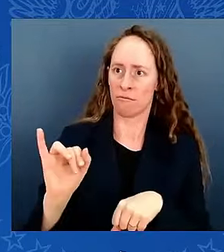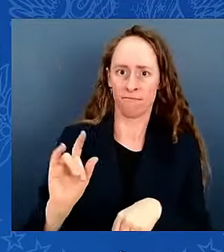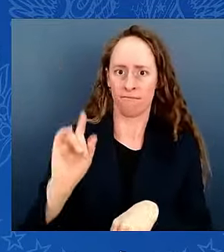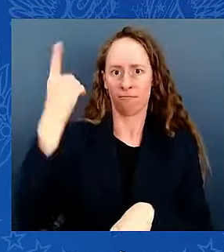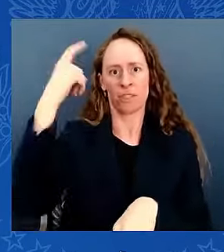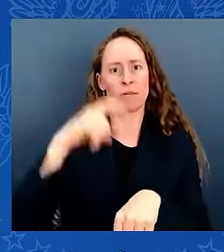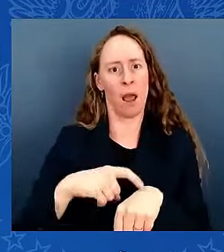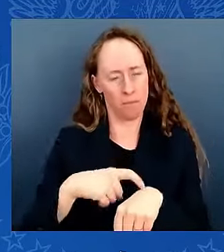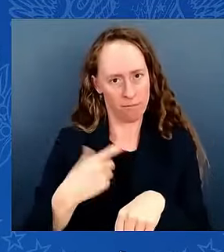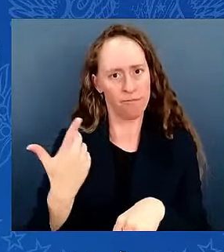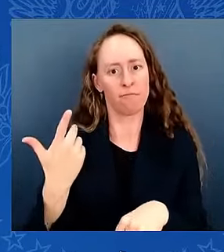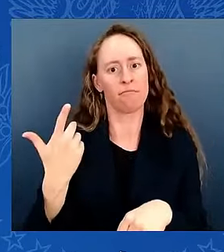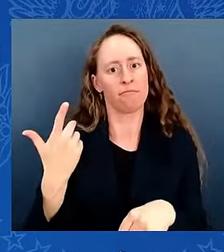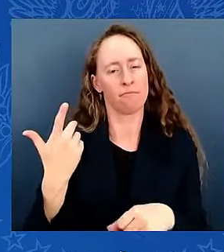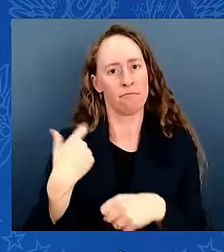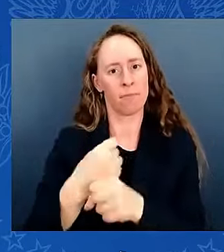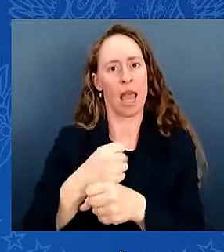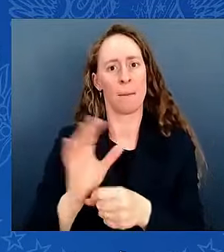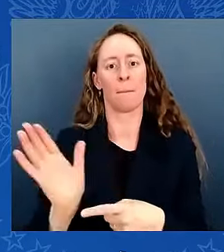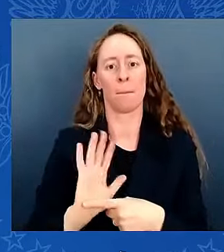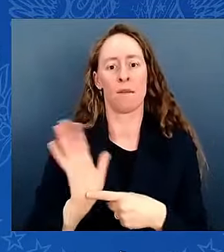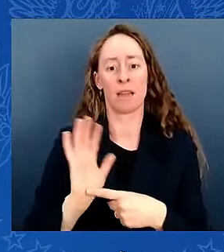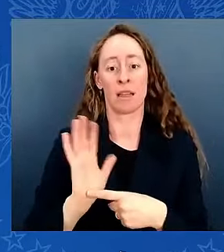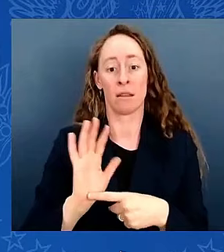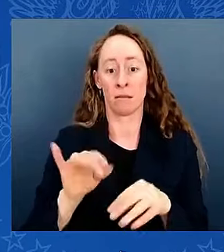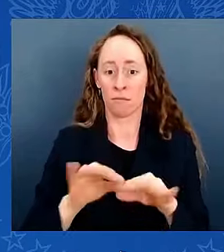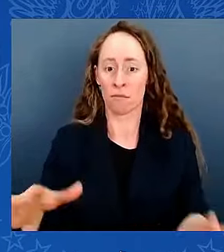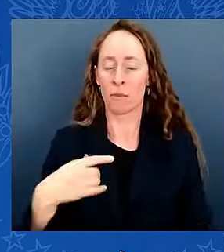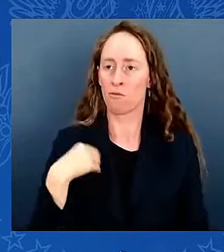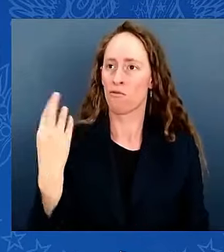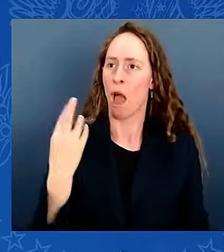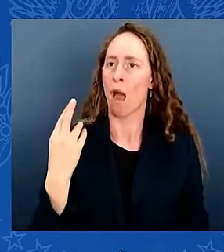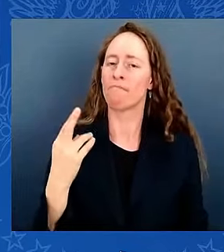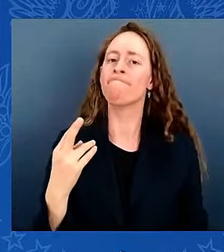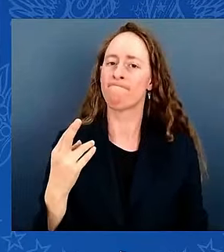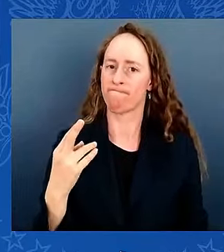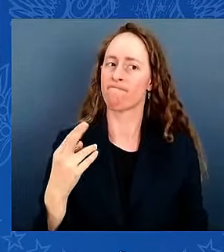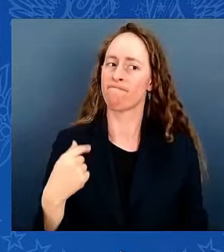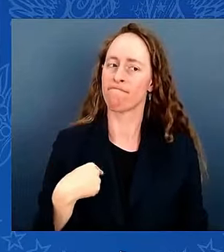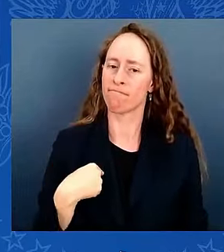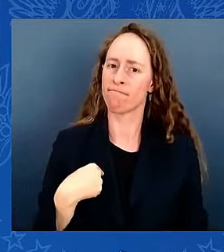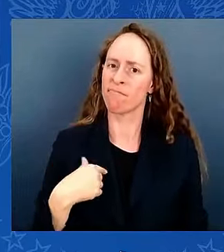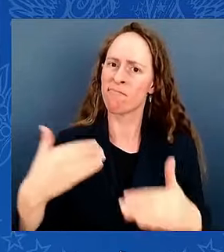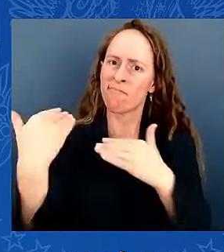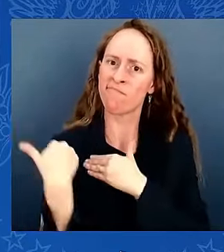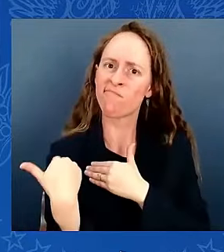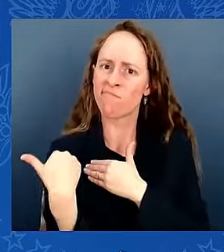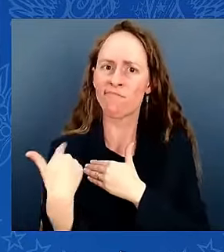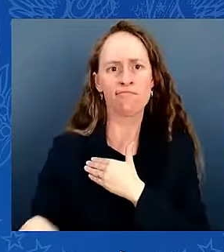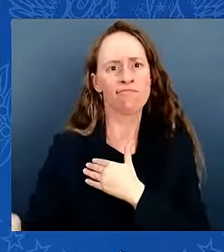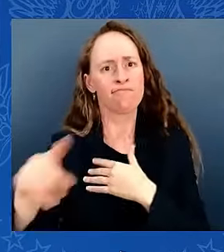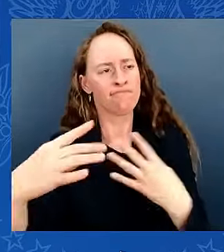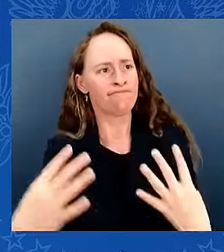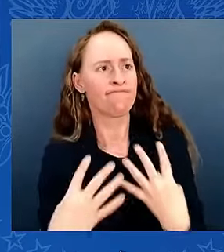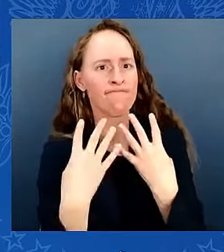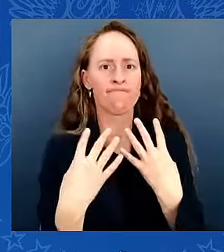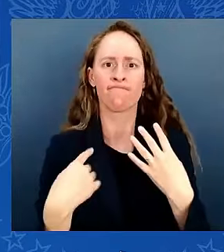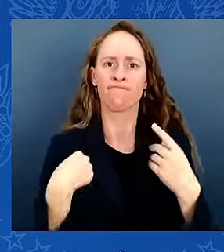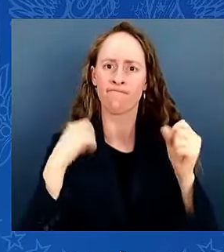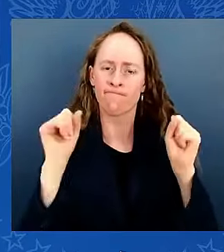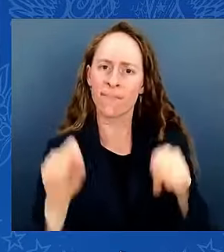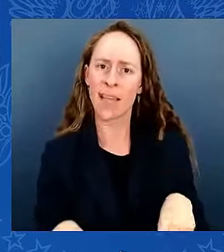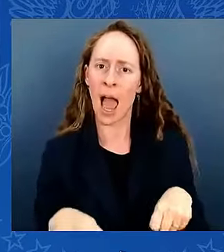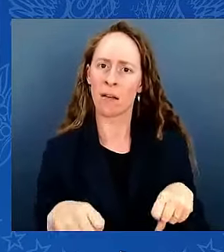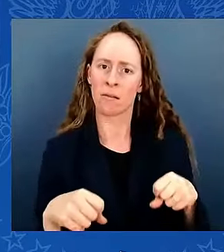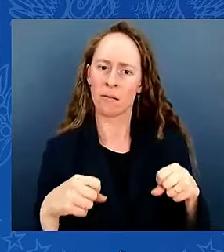had the responsibility to be a role model and advocate for change, creating stories that represent us, our culture, and